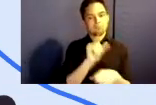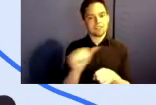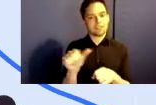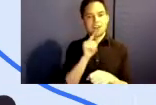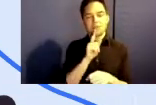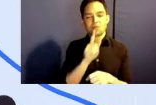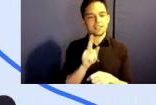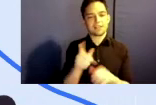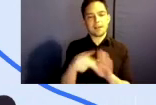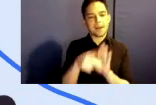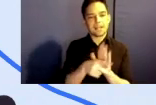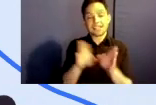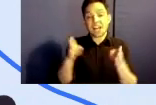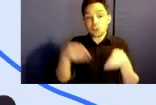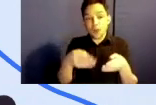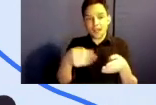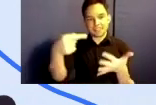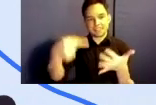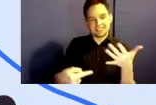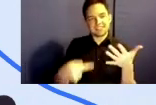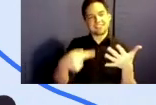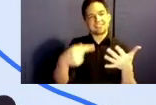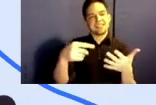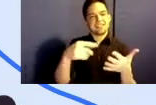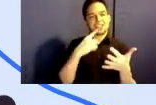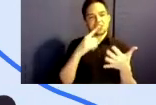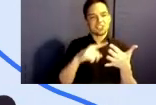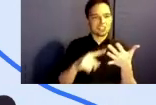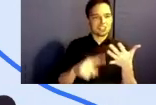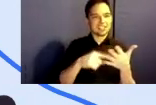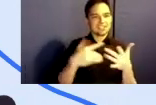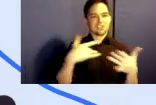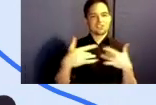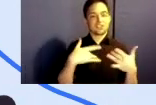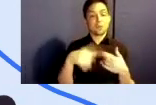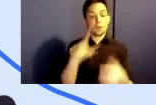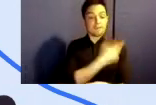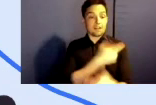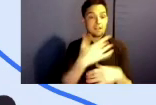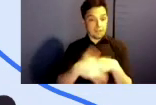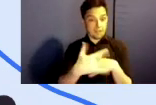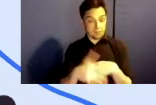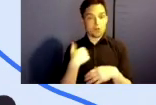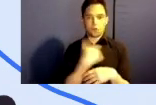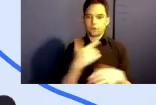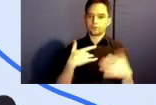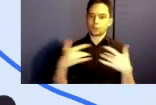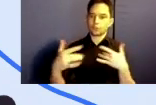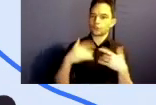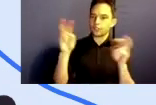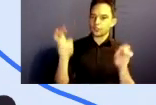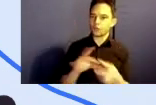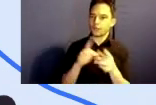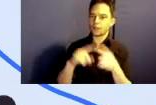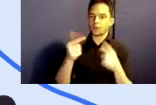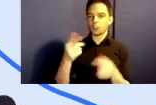policies addressing these concerns. So when the vaccine became available, we were very concerned that issues of gender